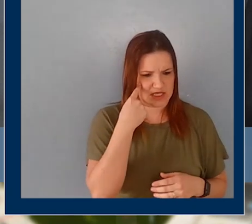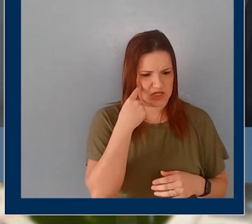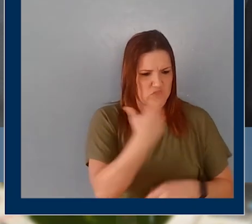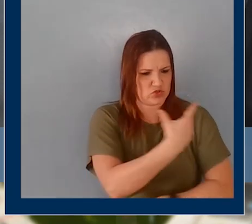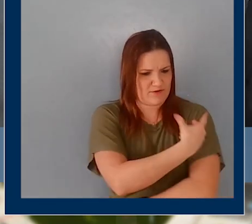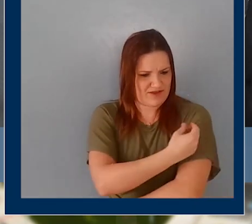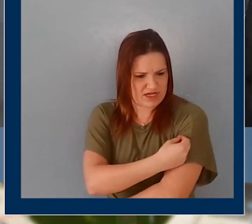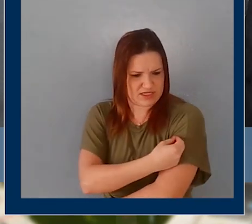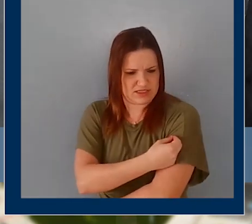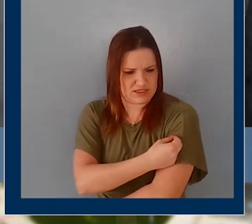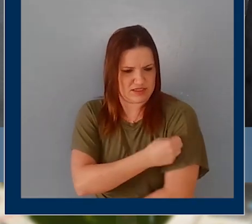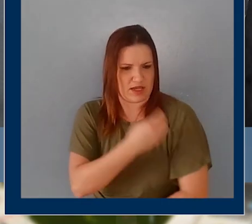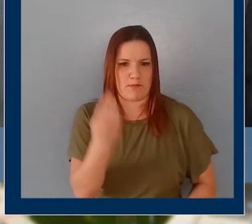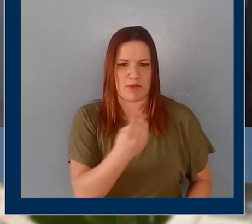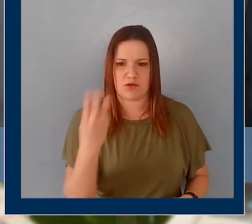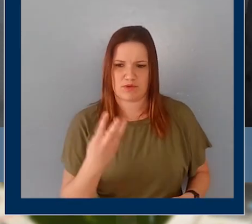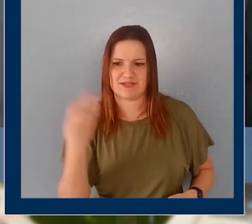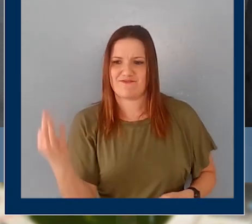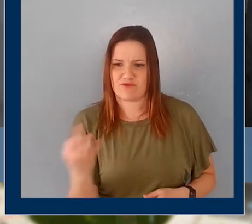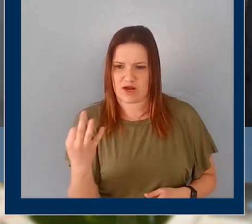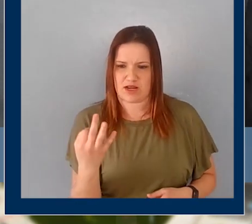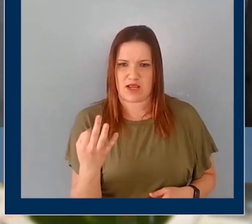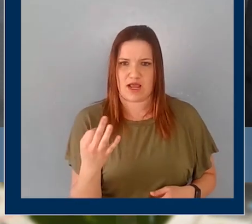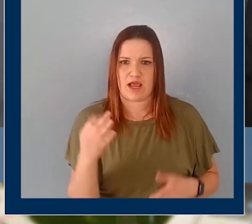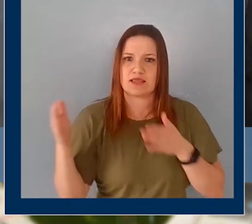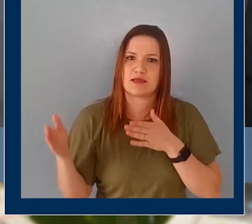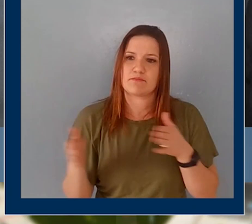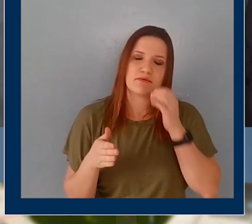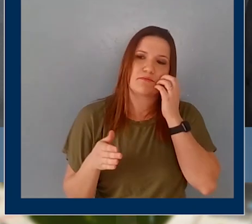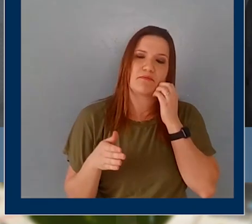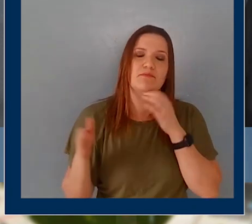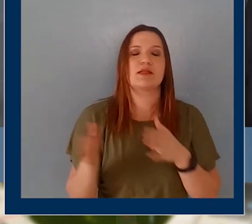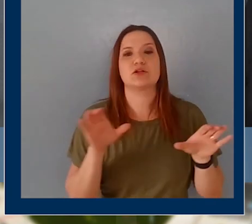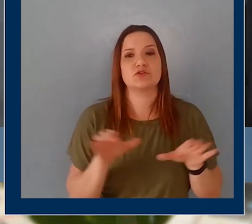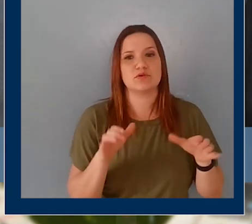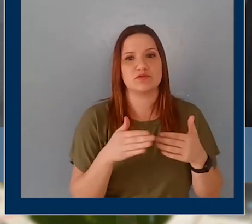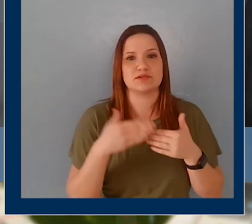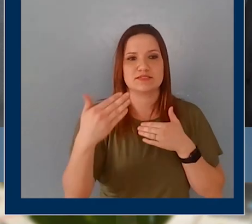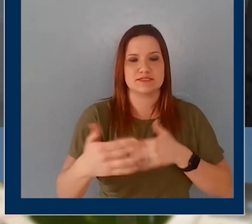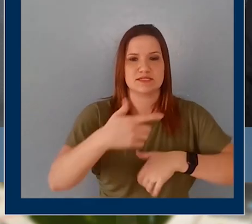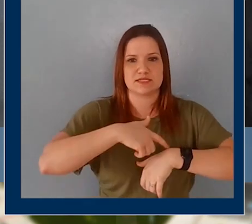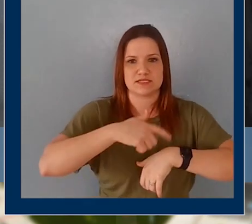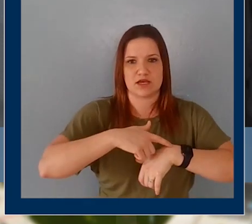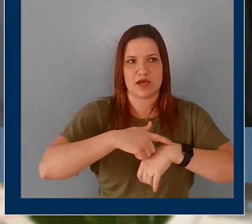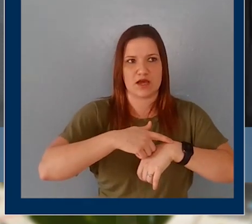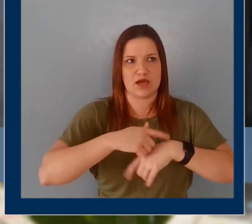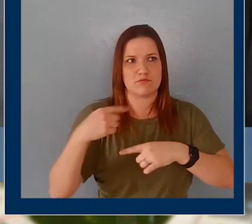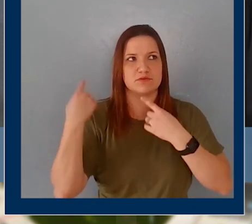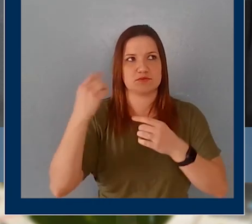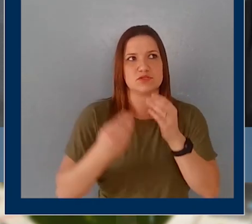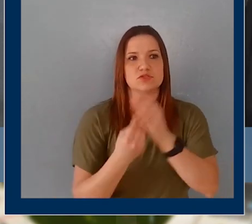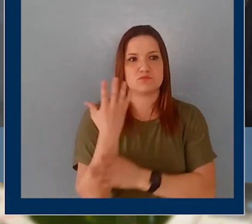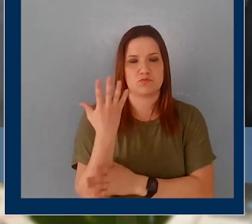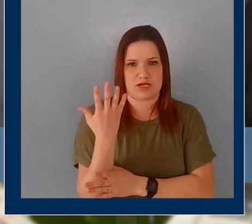at COS, and my understanding is they're going to run their vaccination clinics Monday, Wednesday, Friday, and they plan on doing it